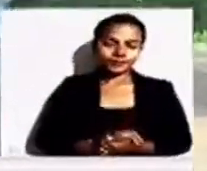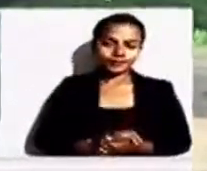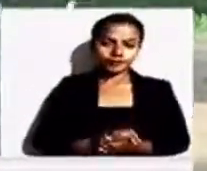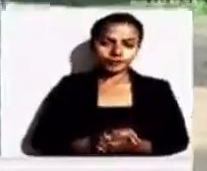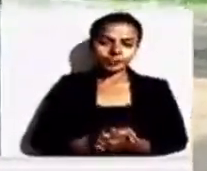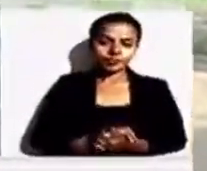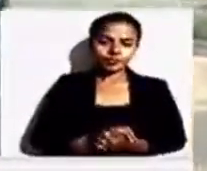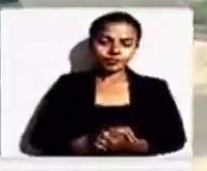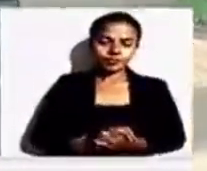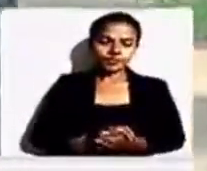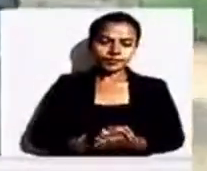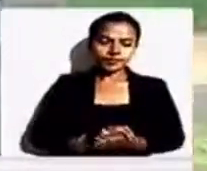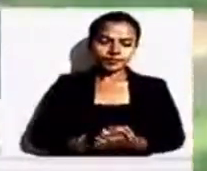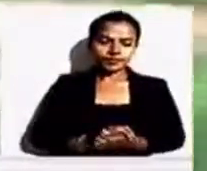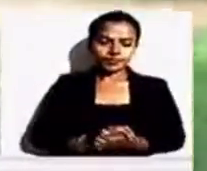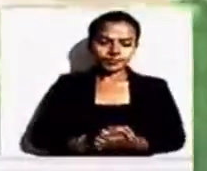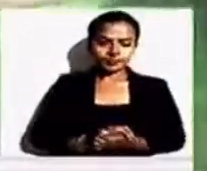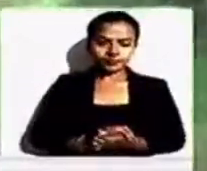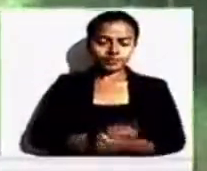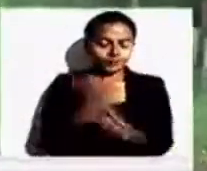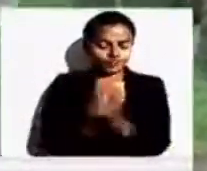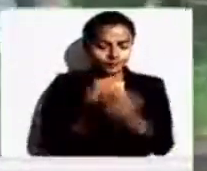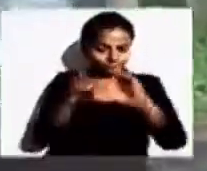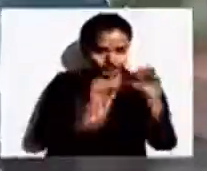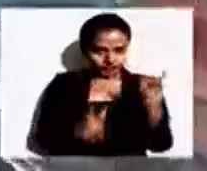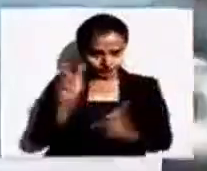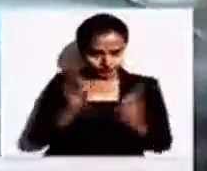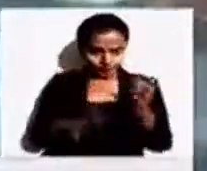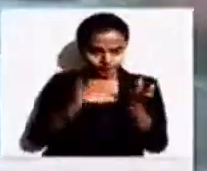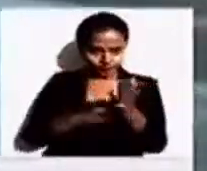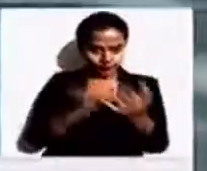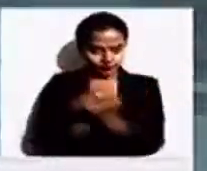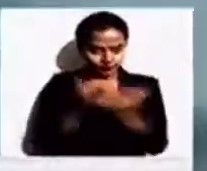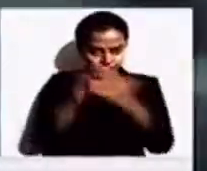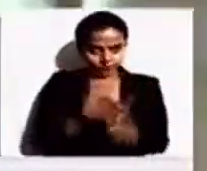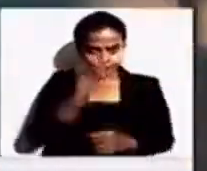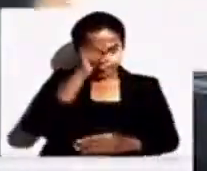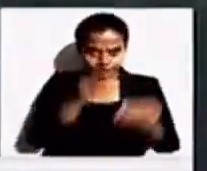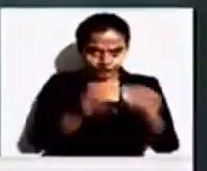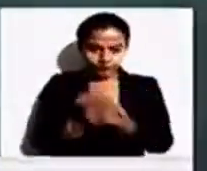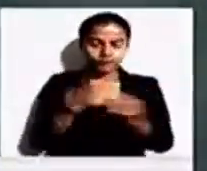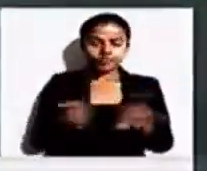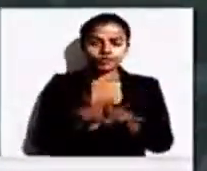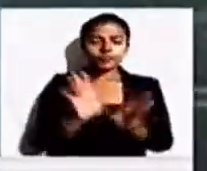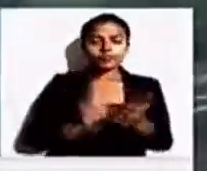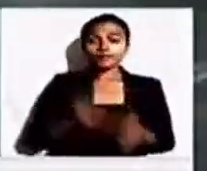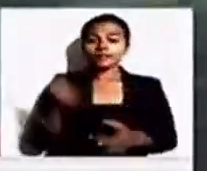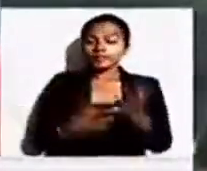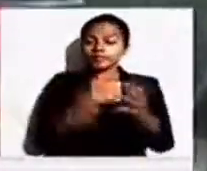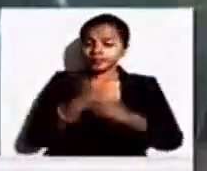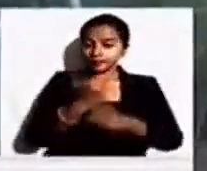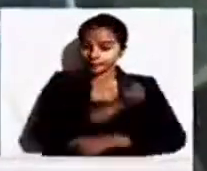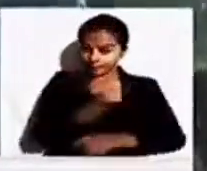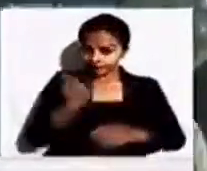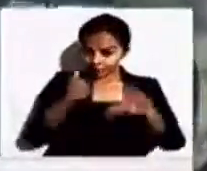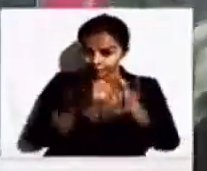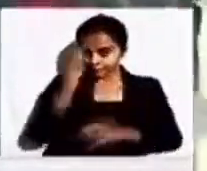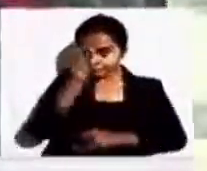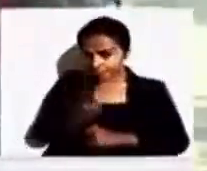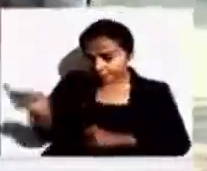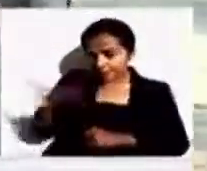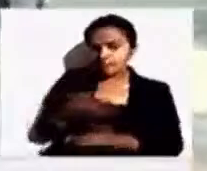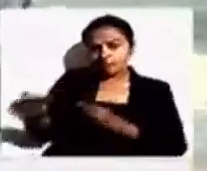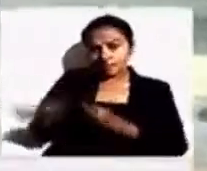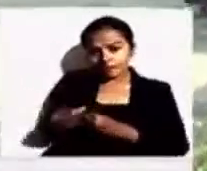The inmates at the Mahara prison, who had escaped while receiving treatment at the Ragama hospital after sustaining injuries in the recent unrest, were arrested